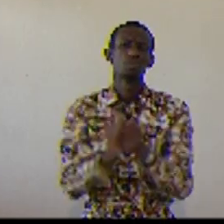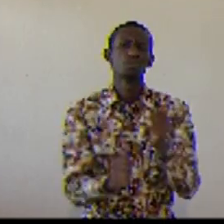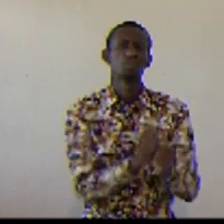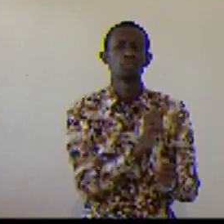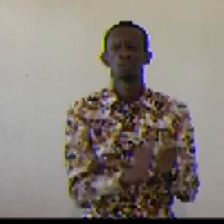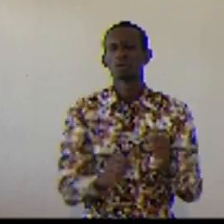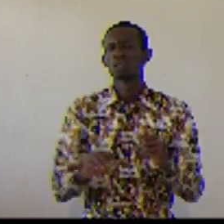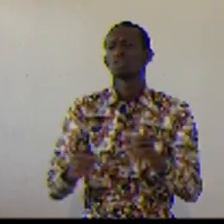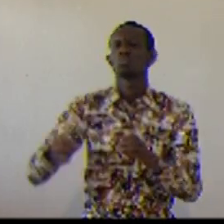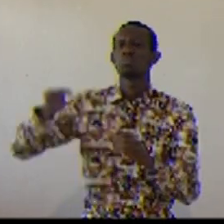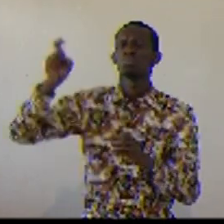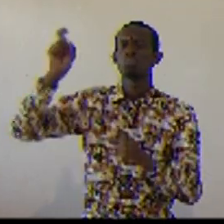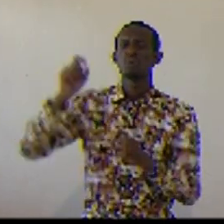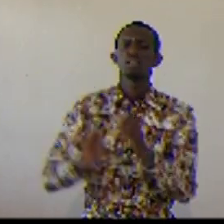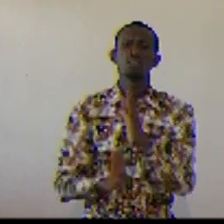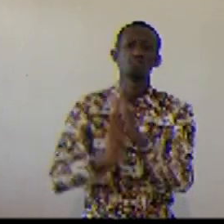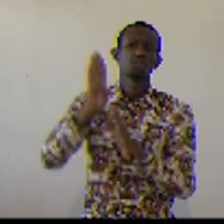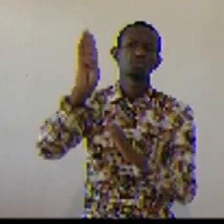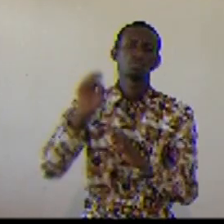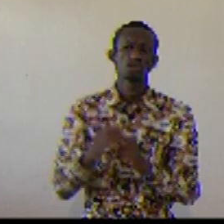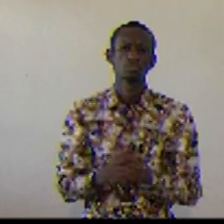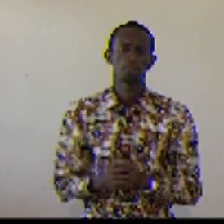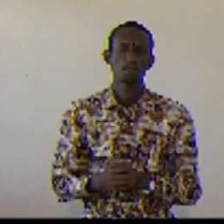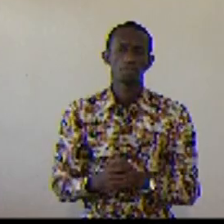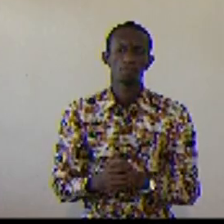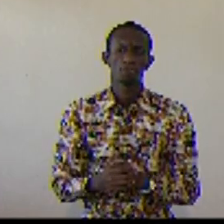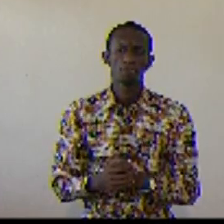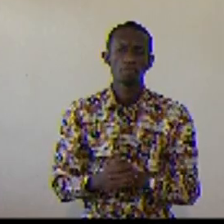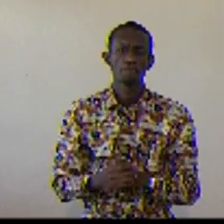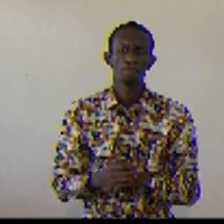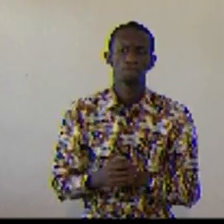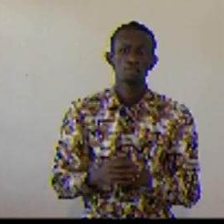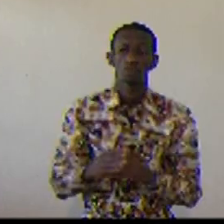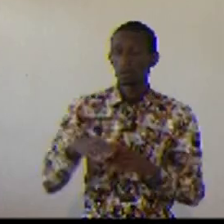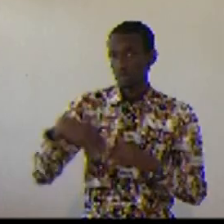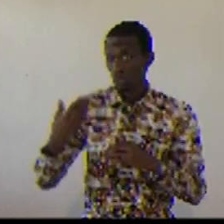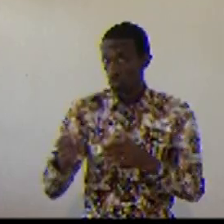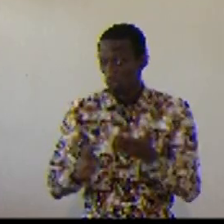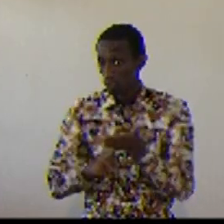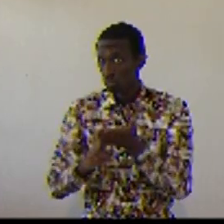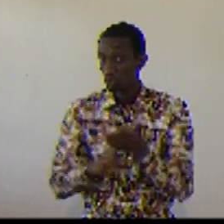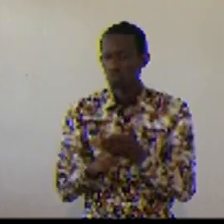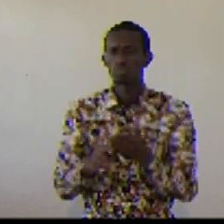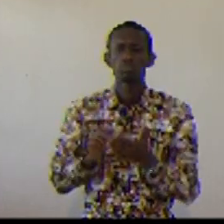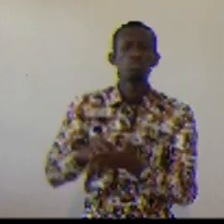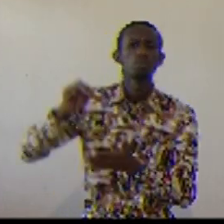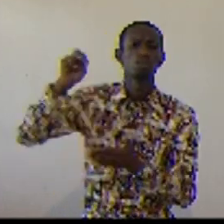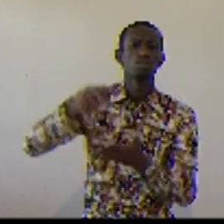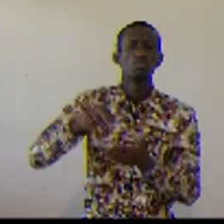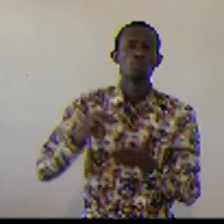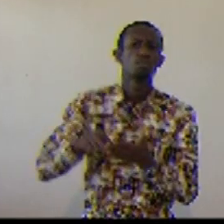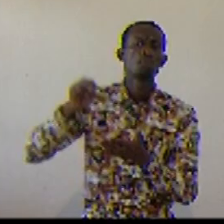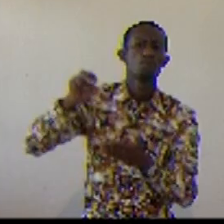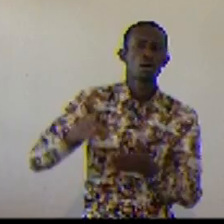the bacteria. They are also used as germicides. They are put in